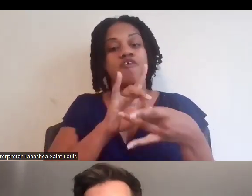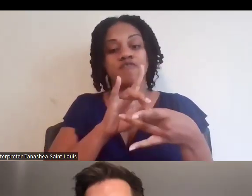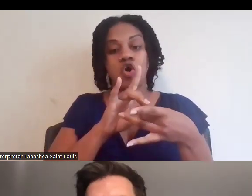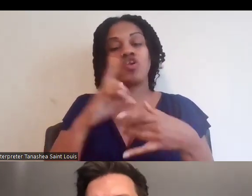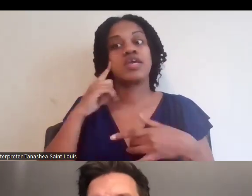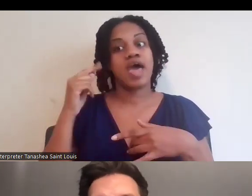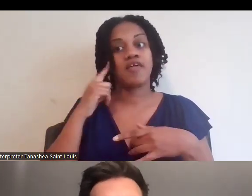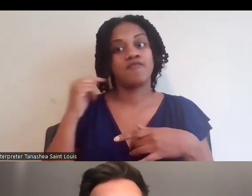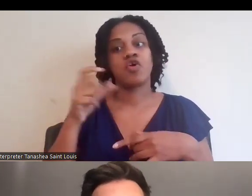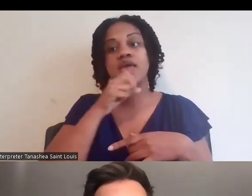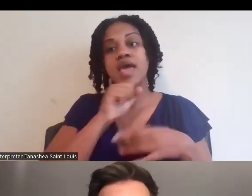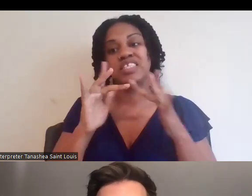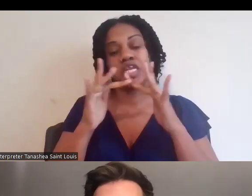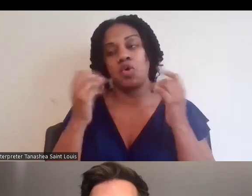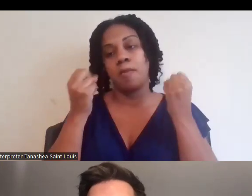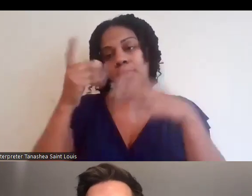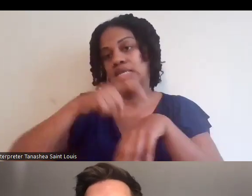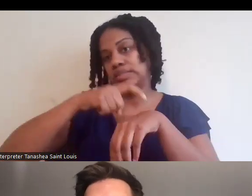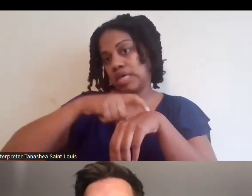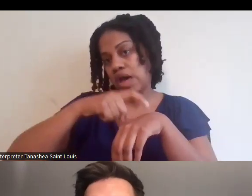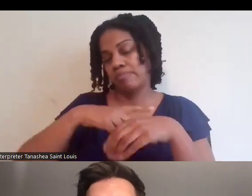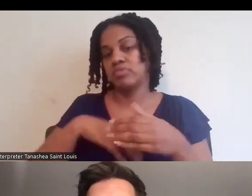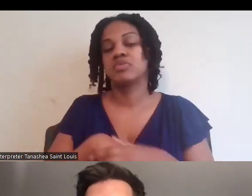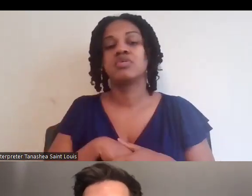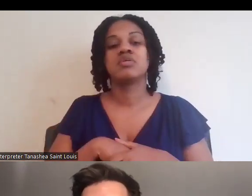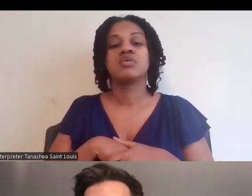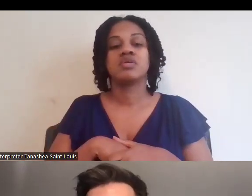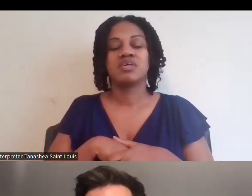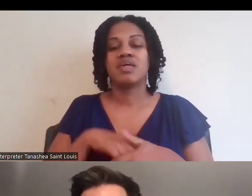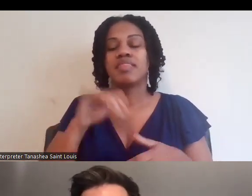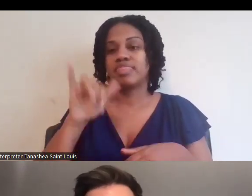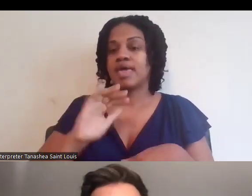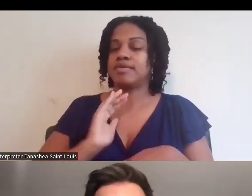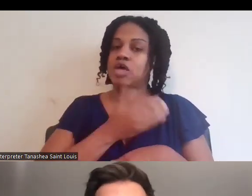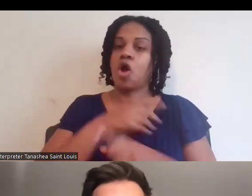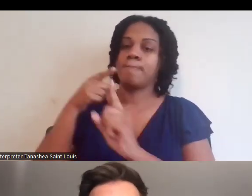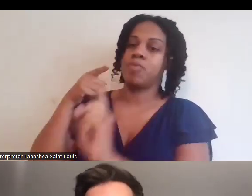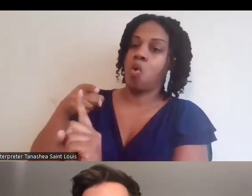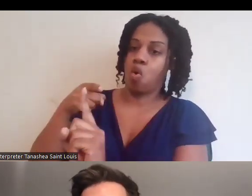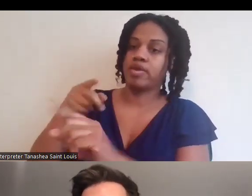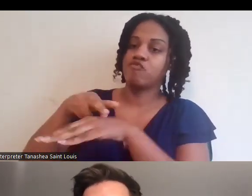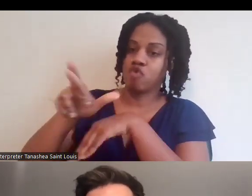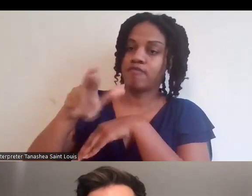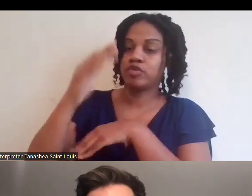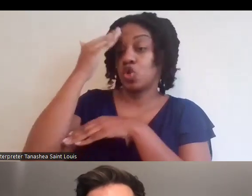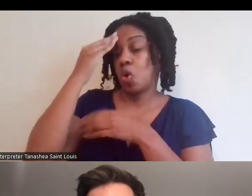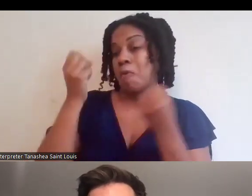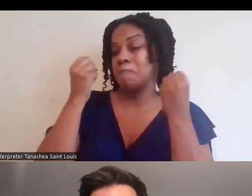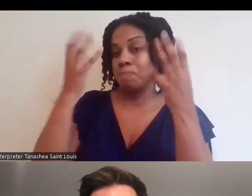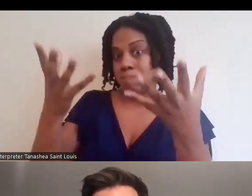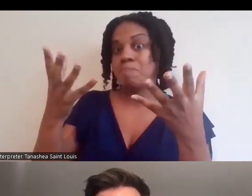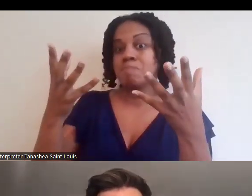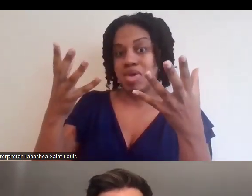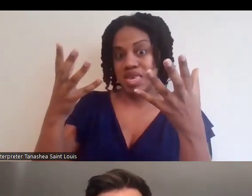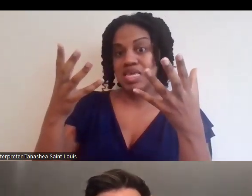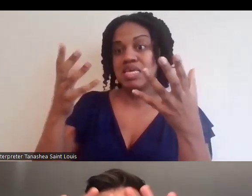many times in this project, and that is sort of our point of reference. Knowing that there are many stakeholders